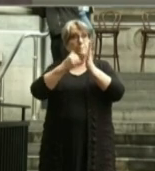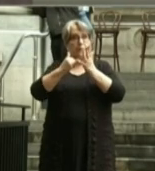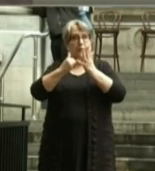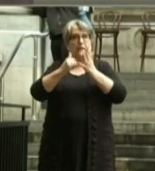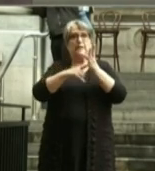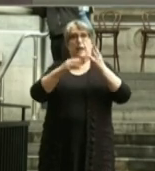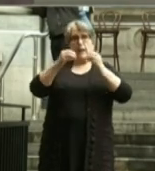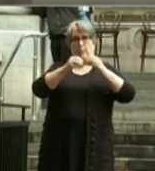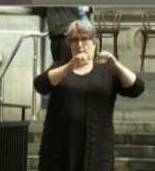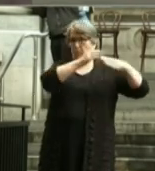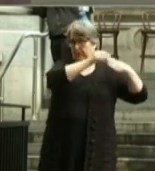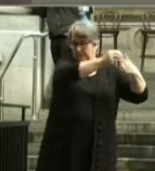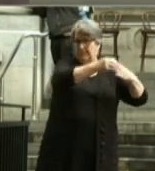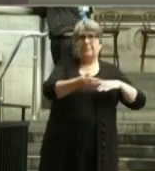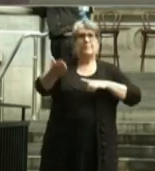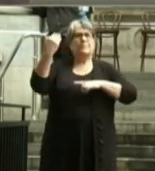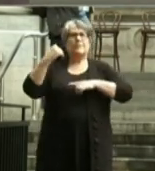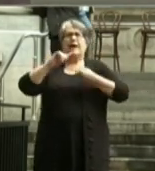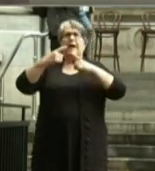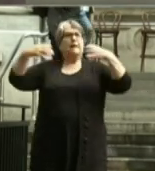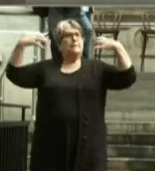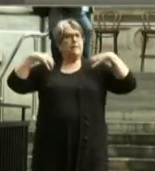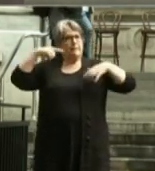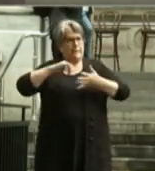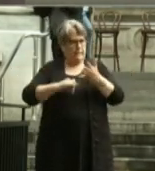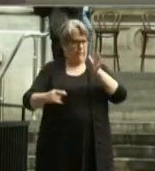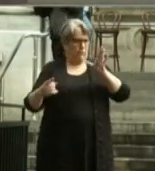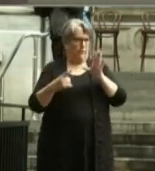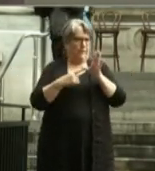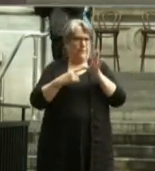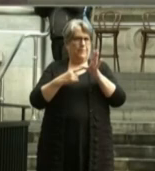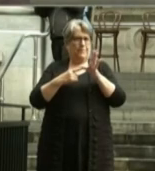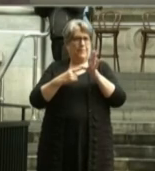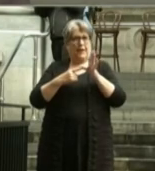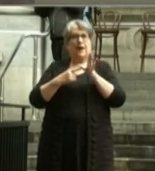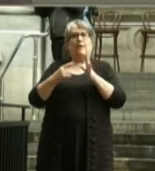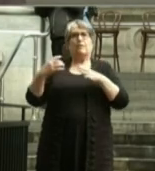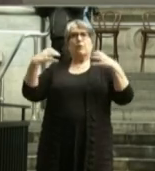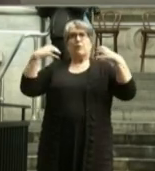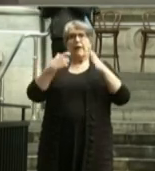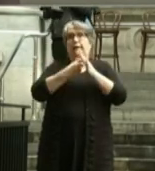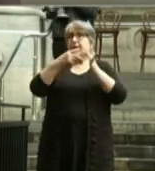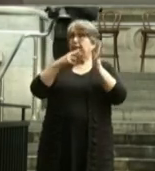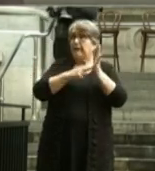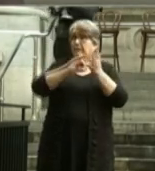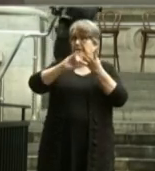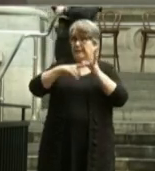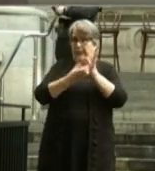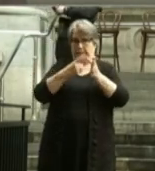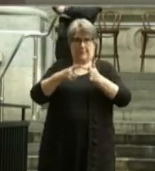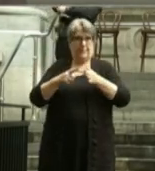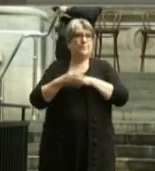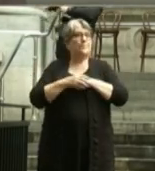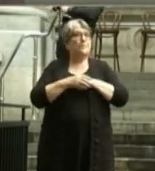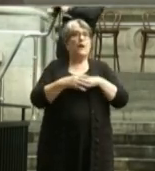Opposition, former Governors of South Australia, Rear Admiral, the Honourable Kevin Skess,